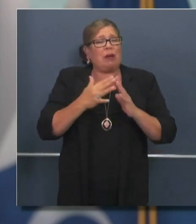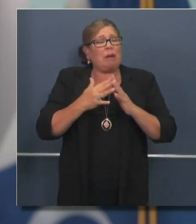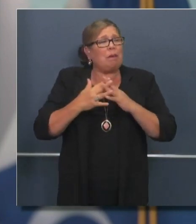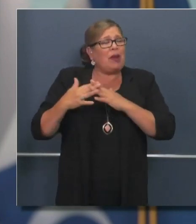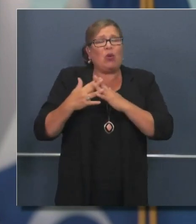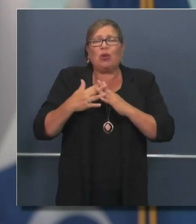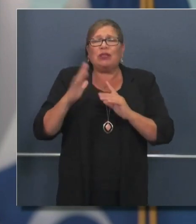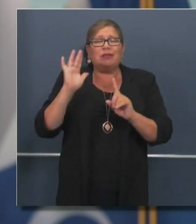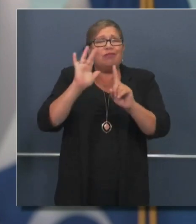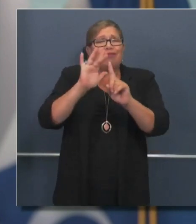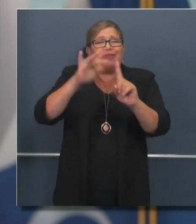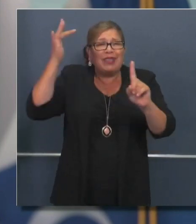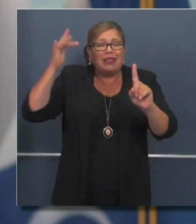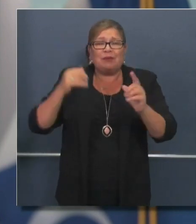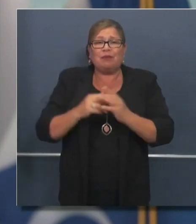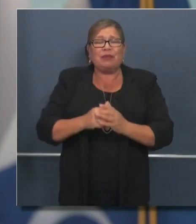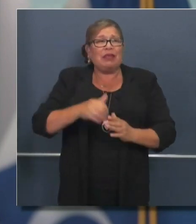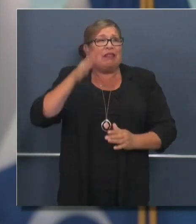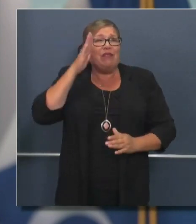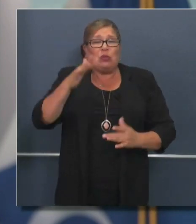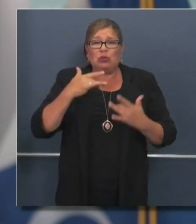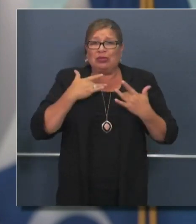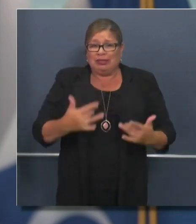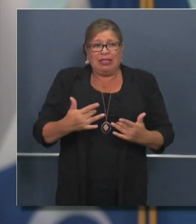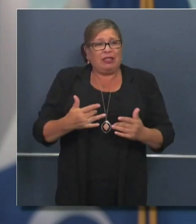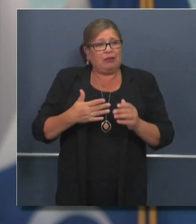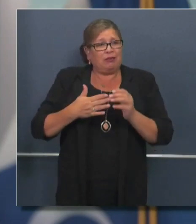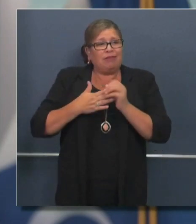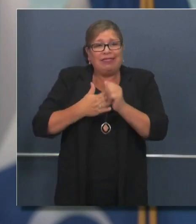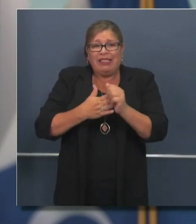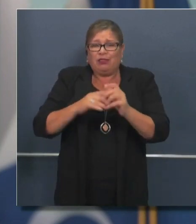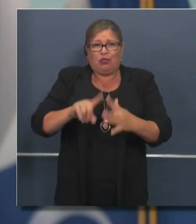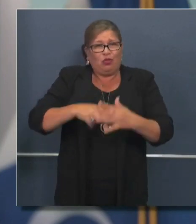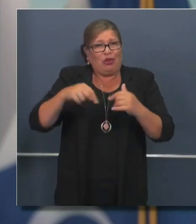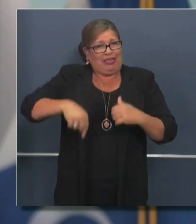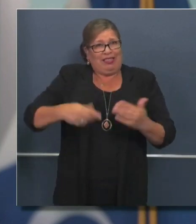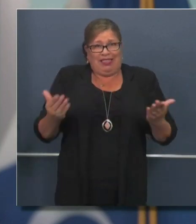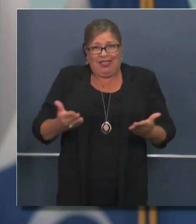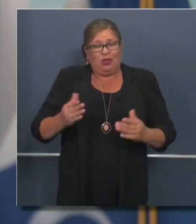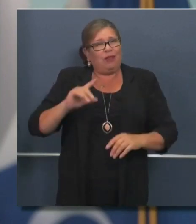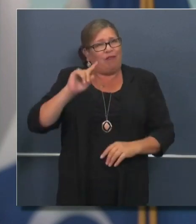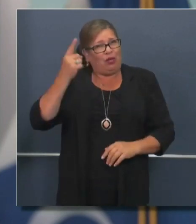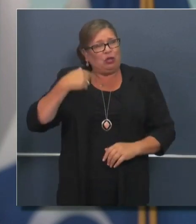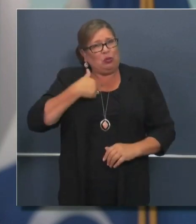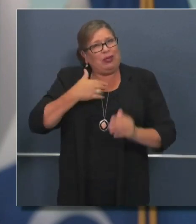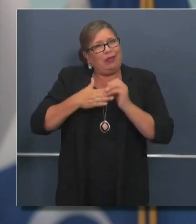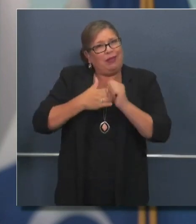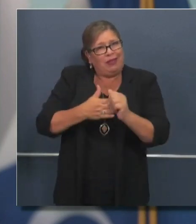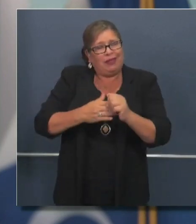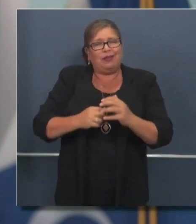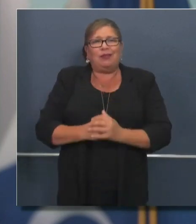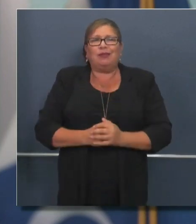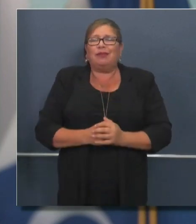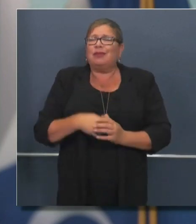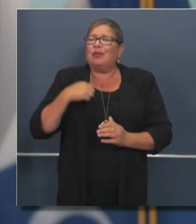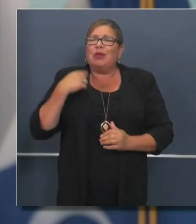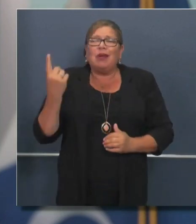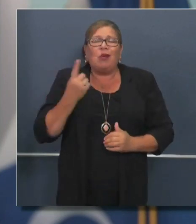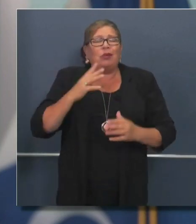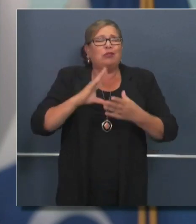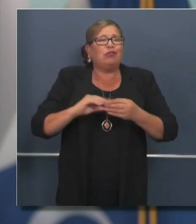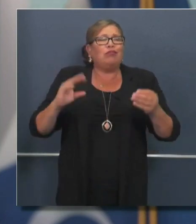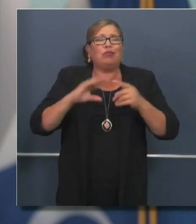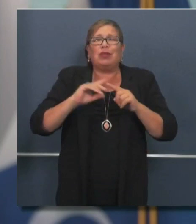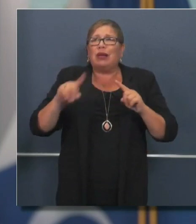attraction. The future happens here first. We talk in universal terms in the state of California,